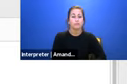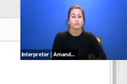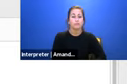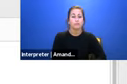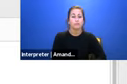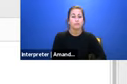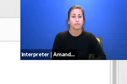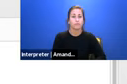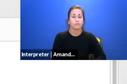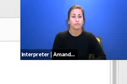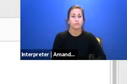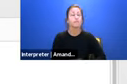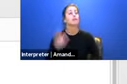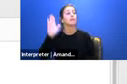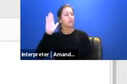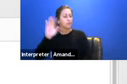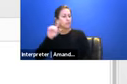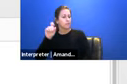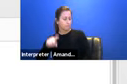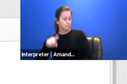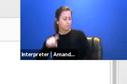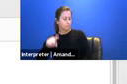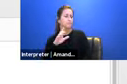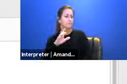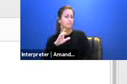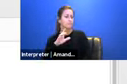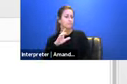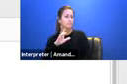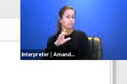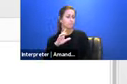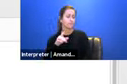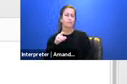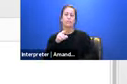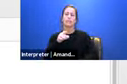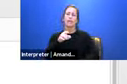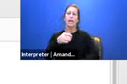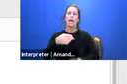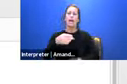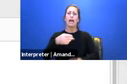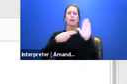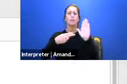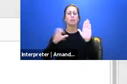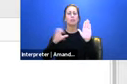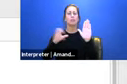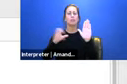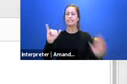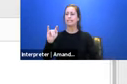I guess the only question I have is, because it was labeled Citizens Bond Survey,